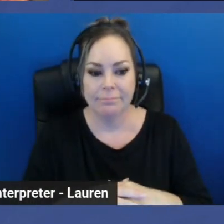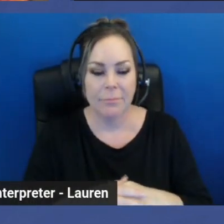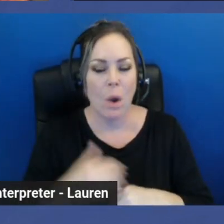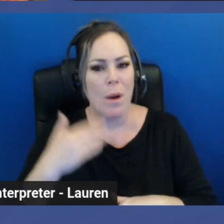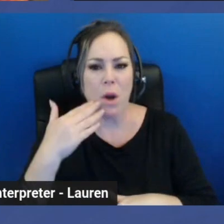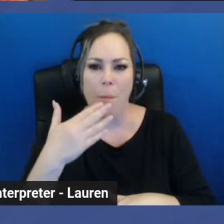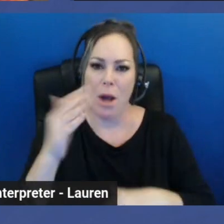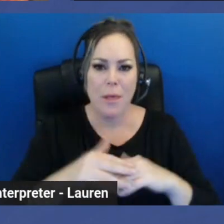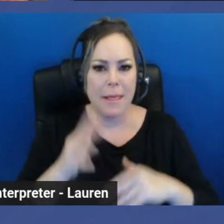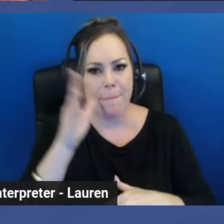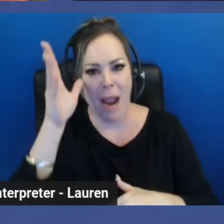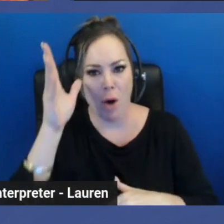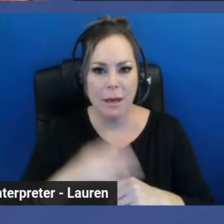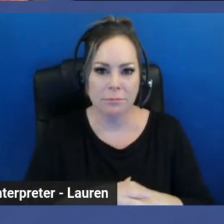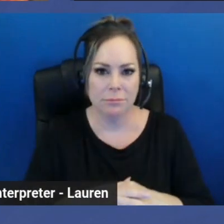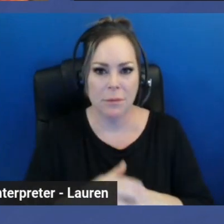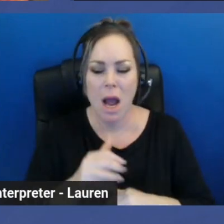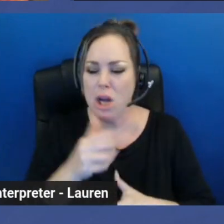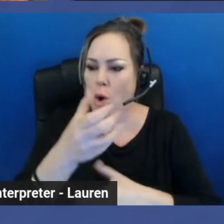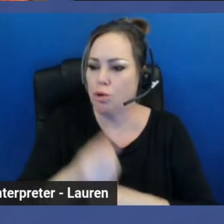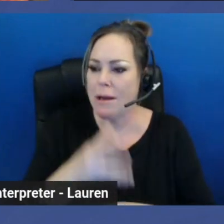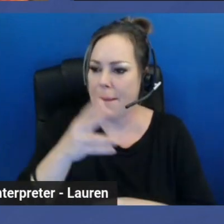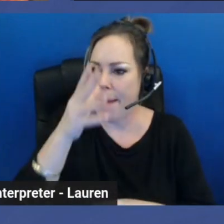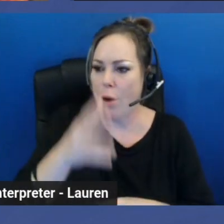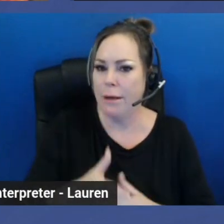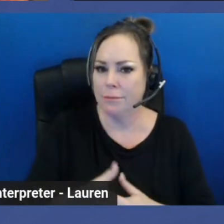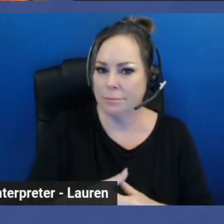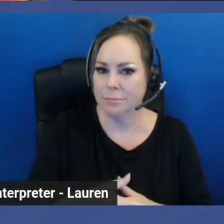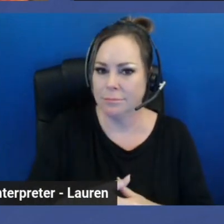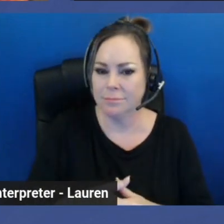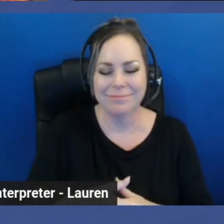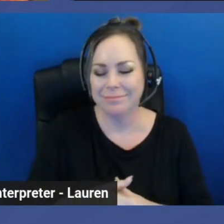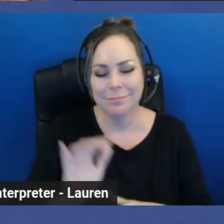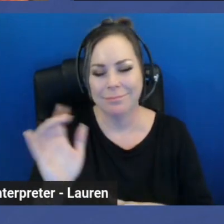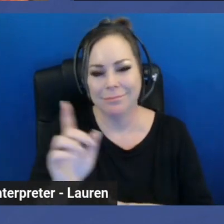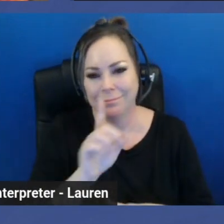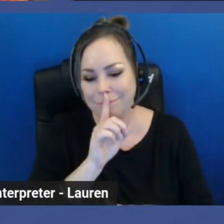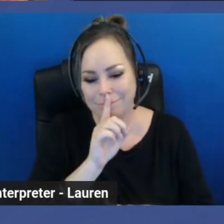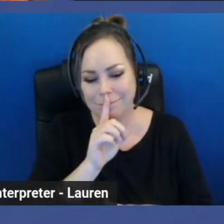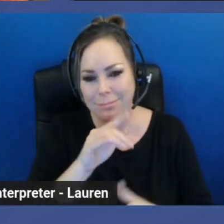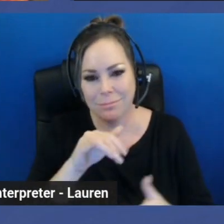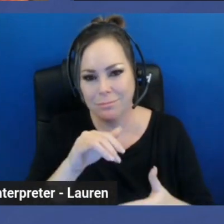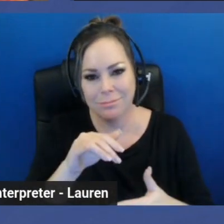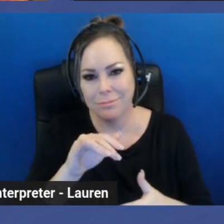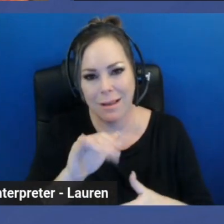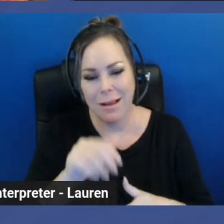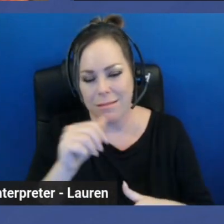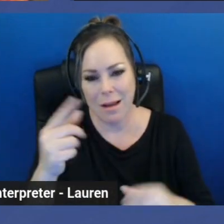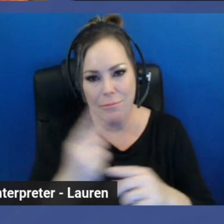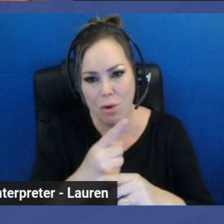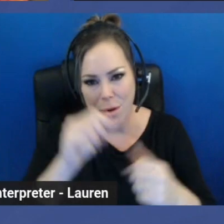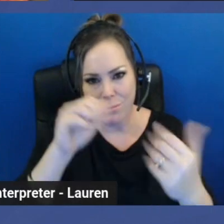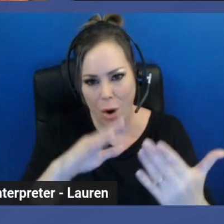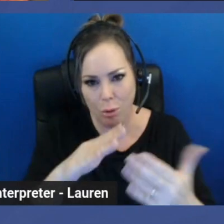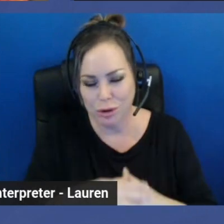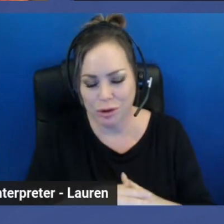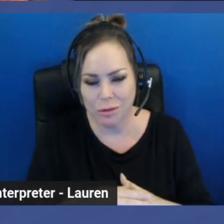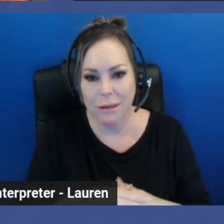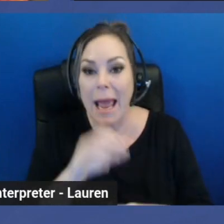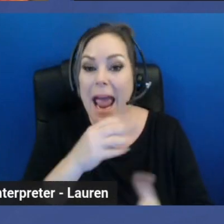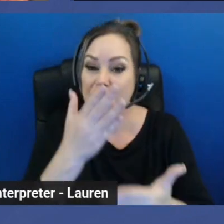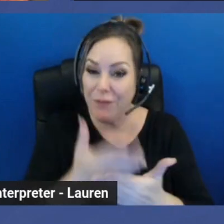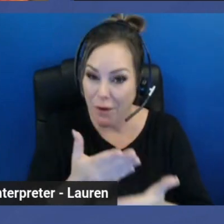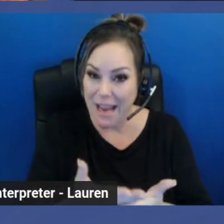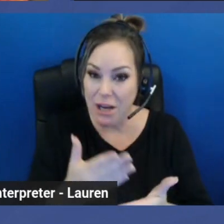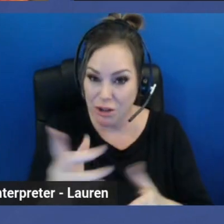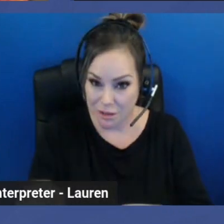know better, or we don't trust the parents to do it. That, I believe, is the wrong approach. And the age verification efforts that